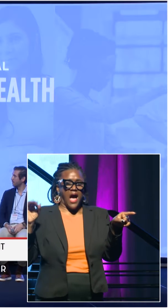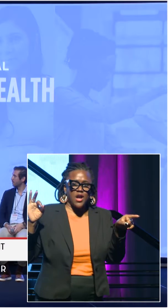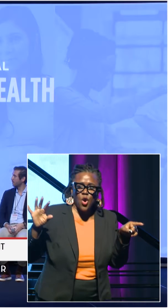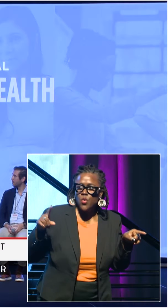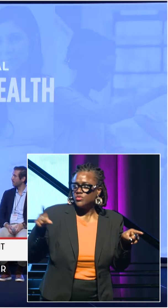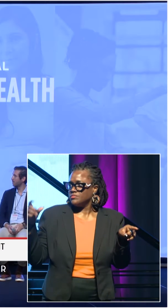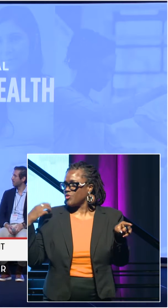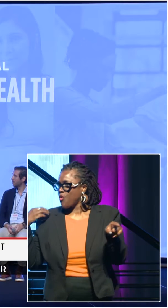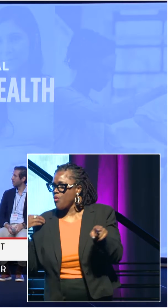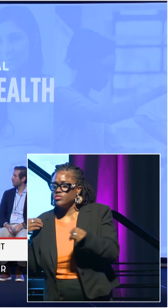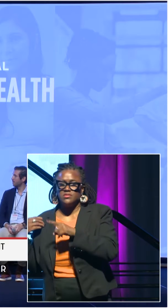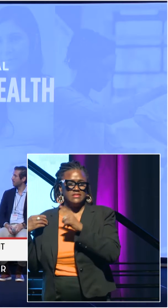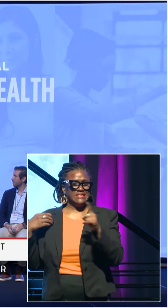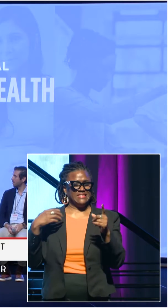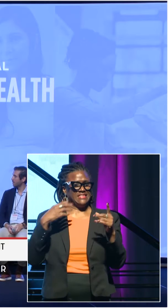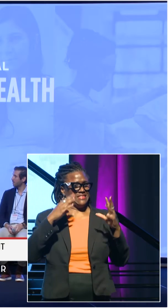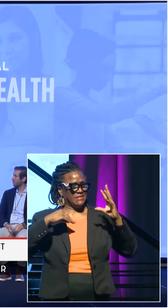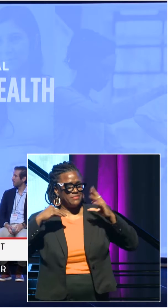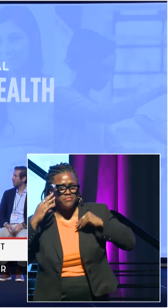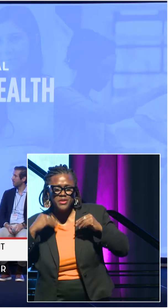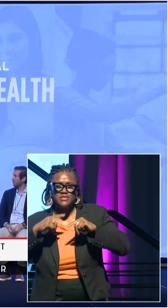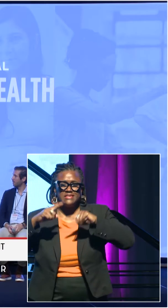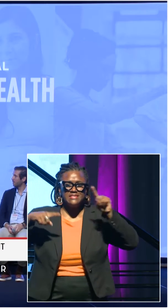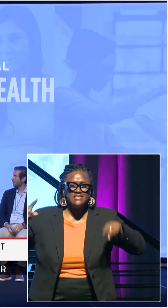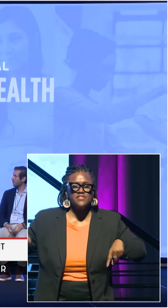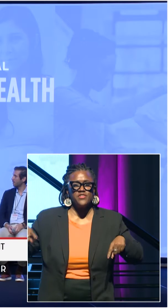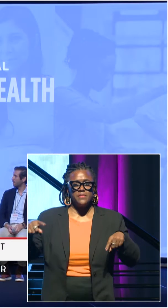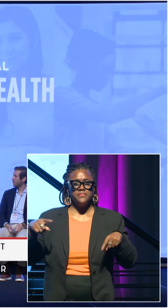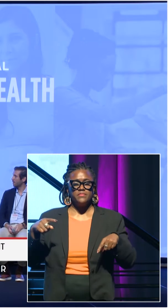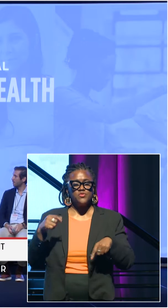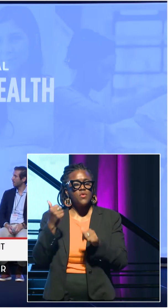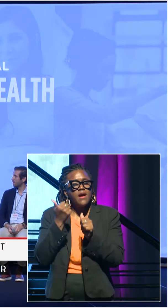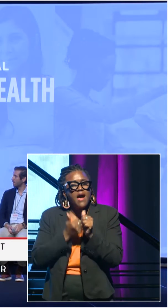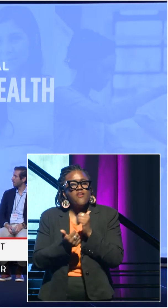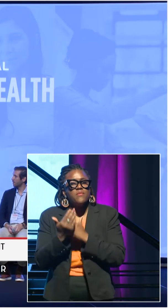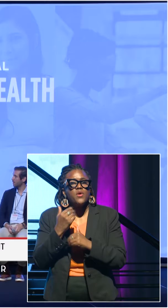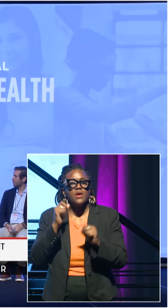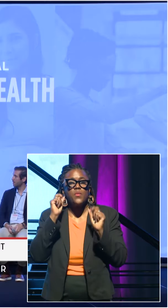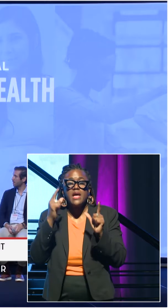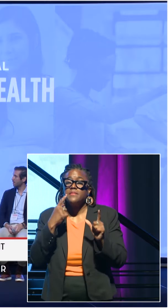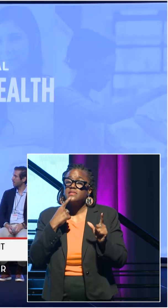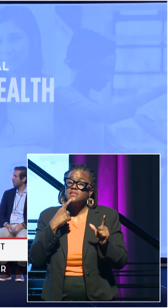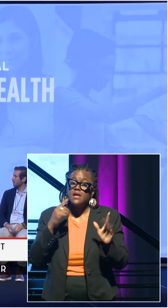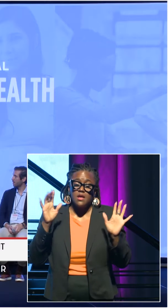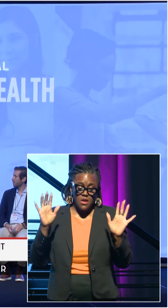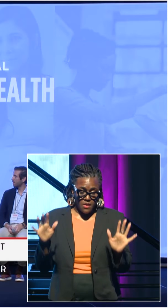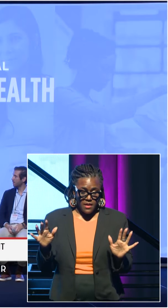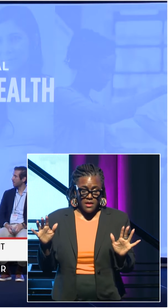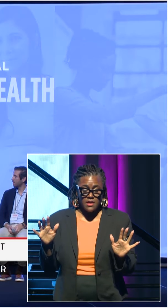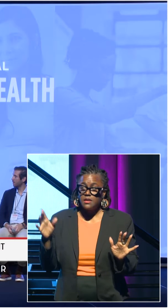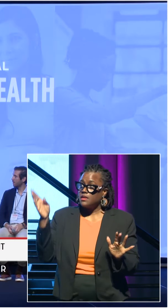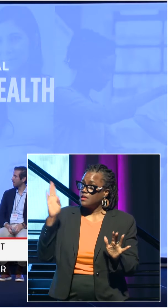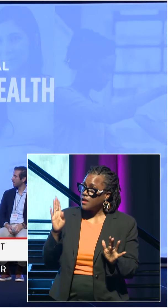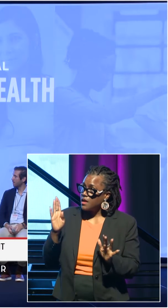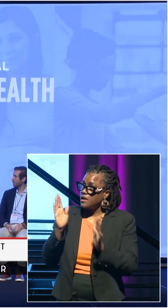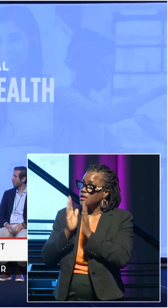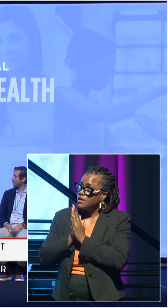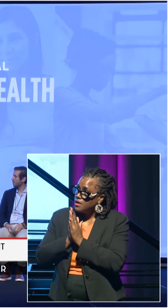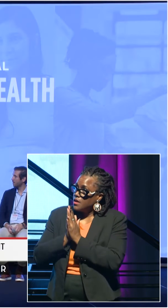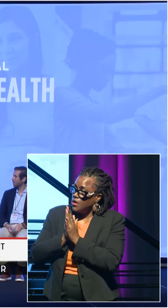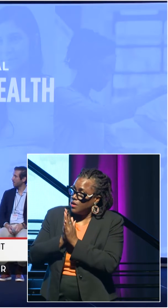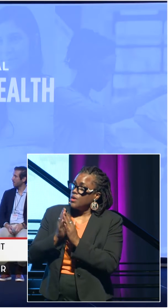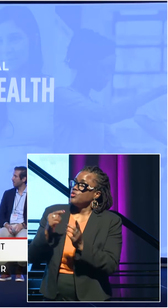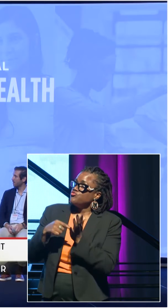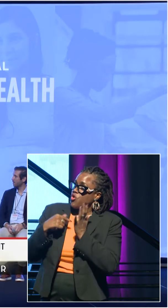work with, but we all have our journey. And so each morning I get up and I say, I don't know everybody's spiritual beliefs, but I say, God, please just show